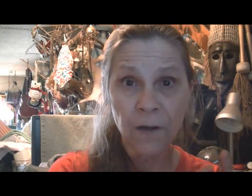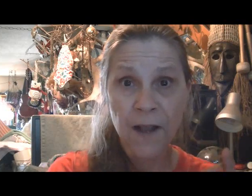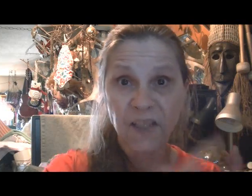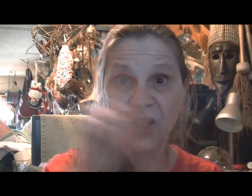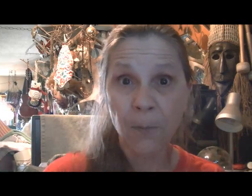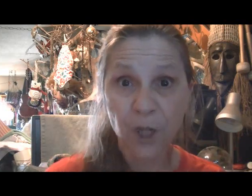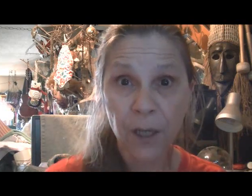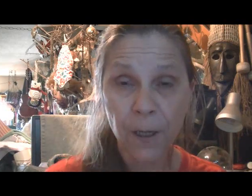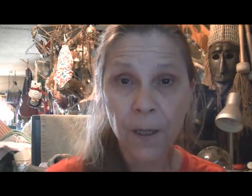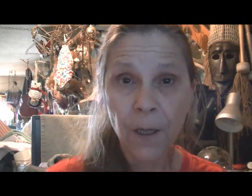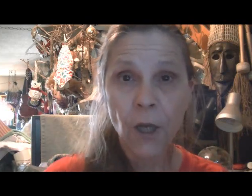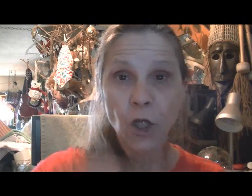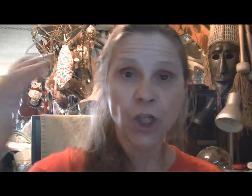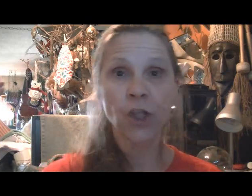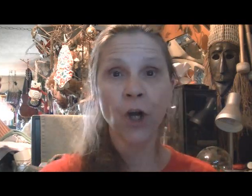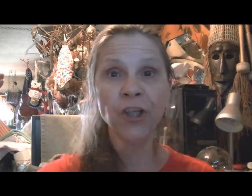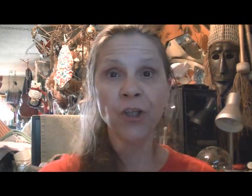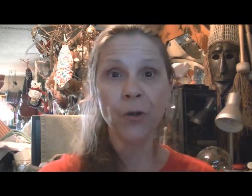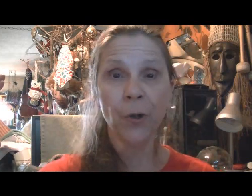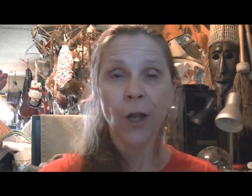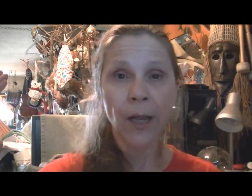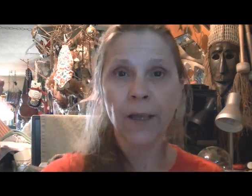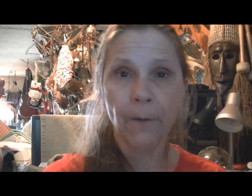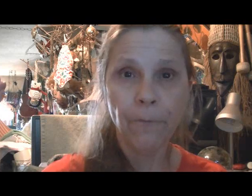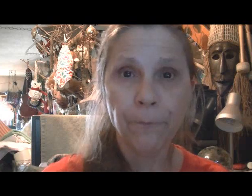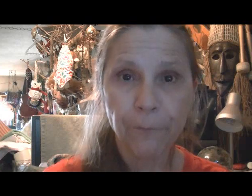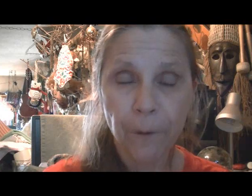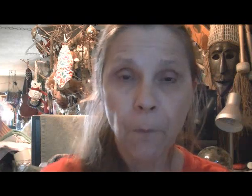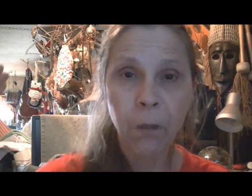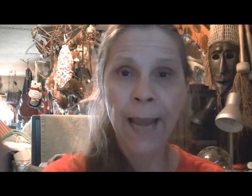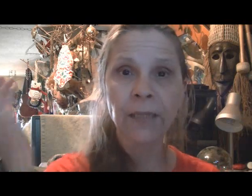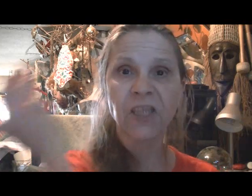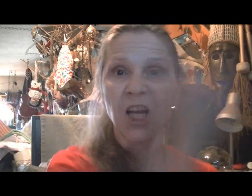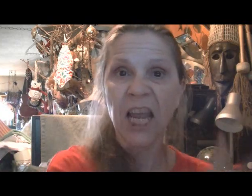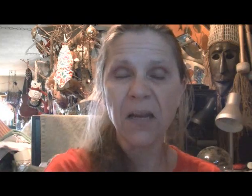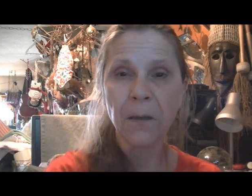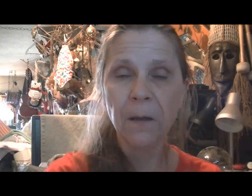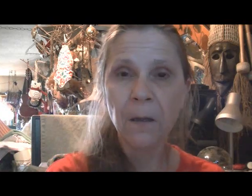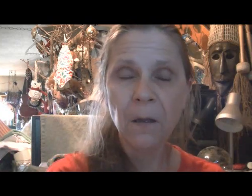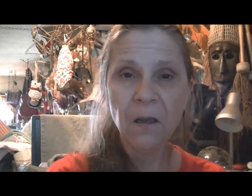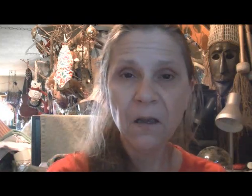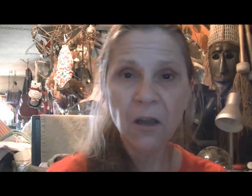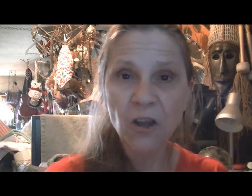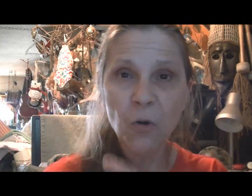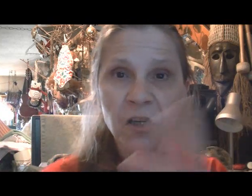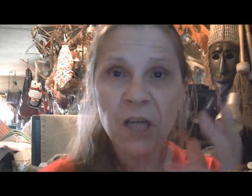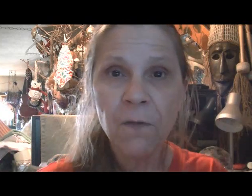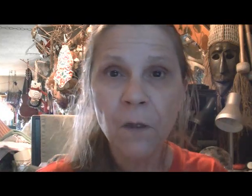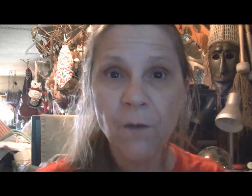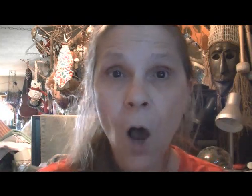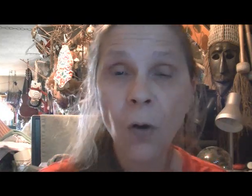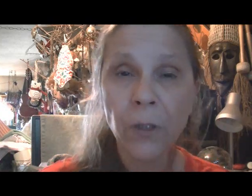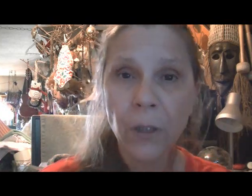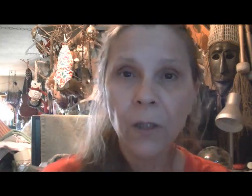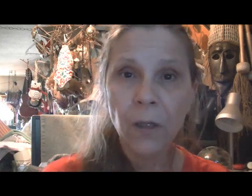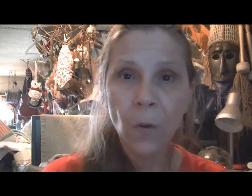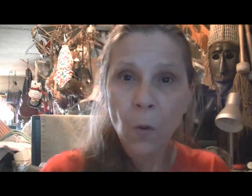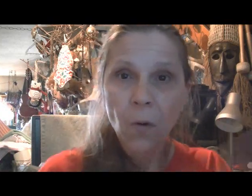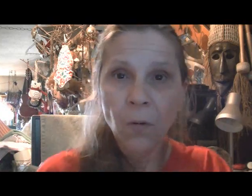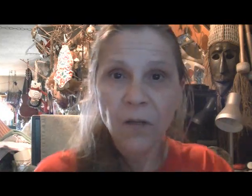goes on to the next subject, she turns into like a blank slate, and you wouldn't even have